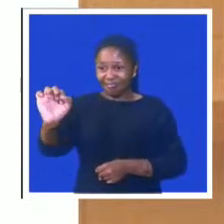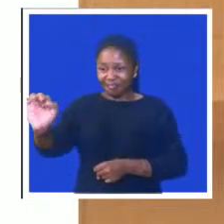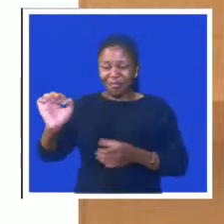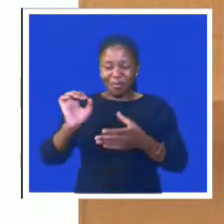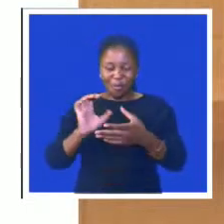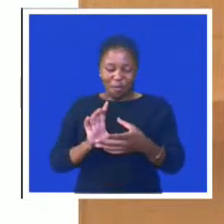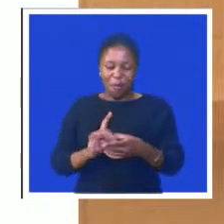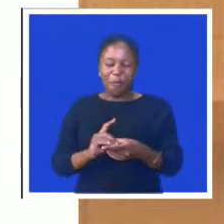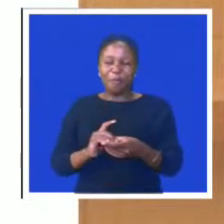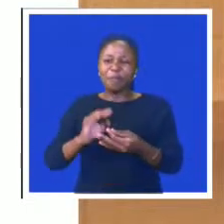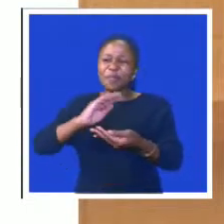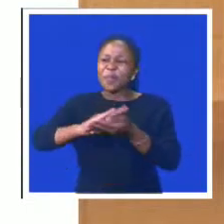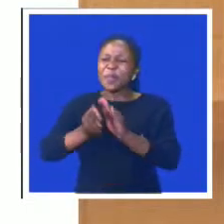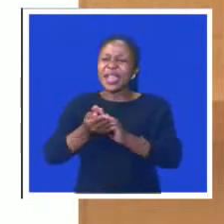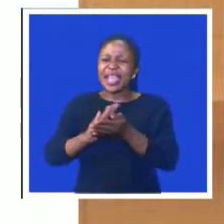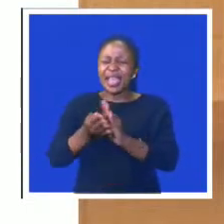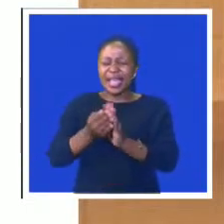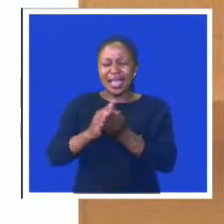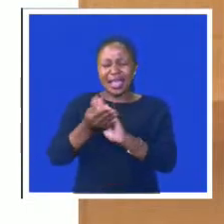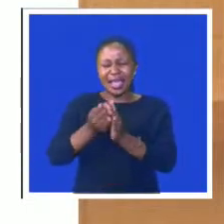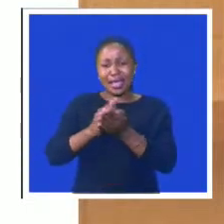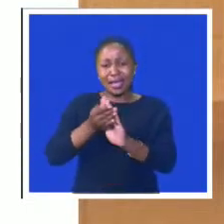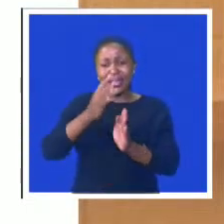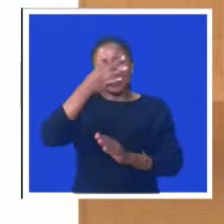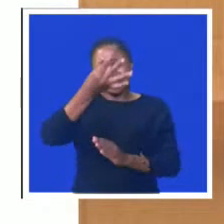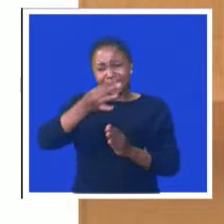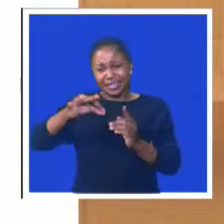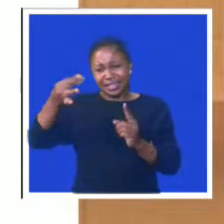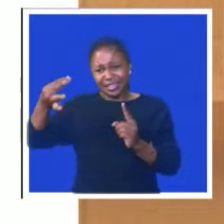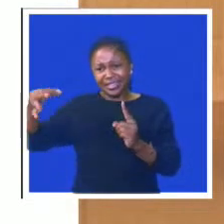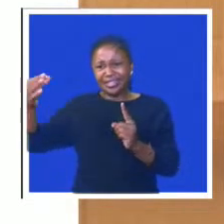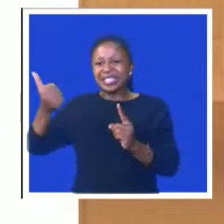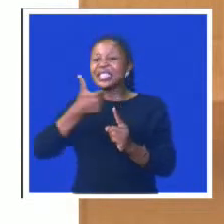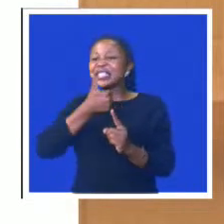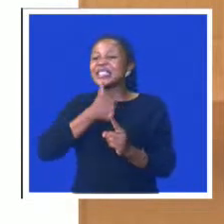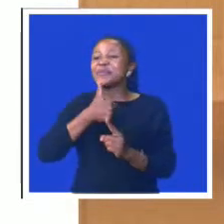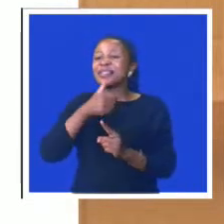sentences using the following prepositions.